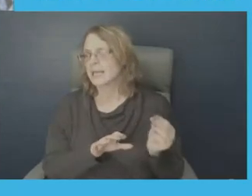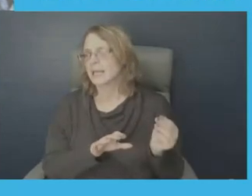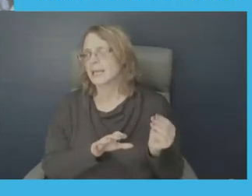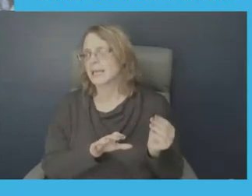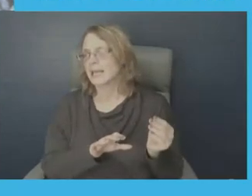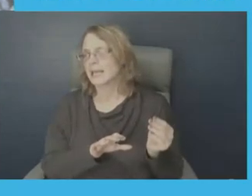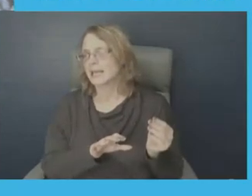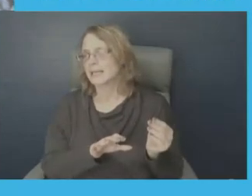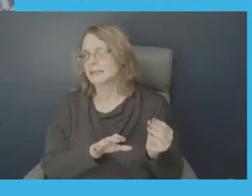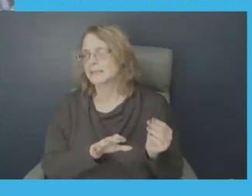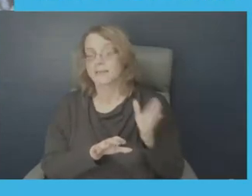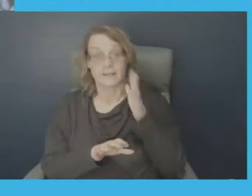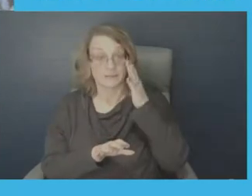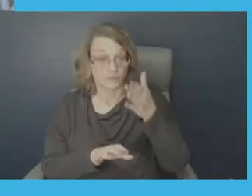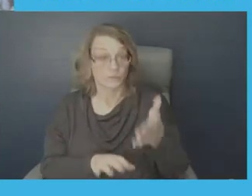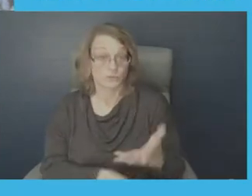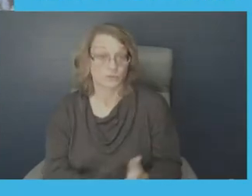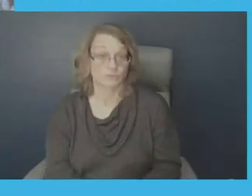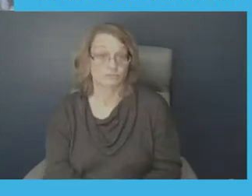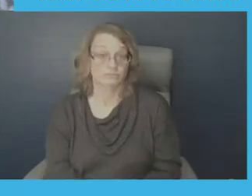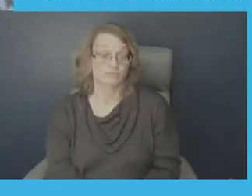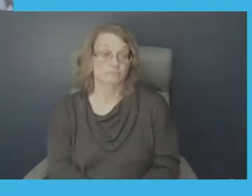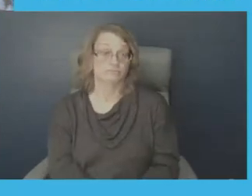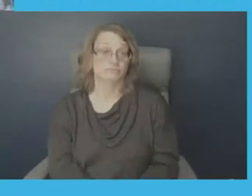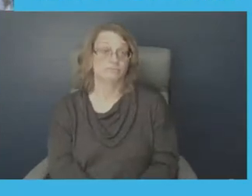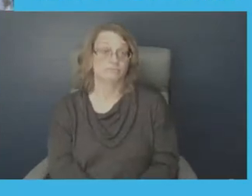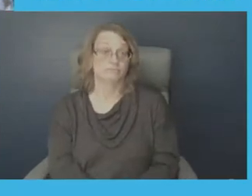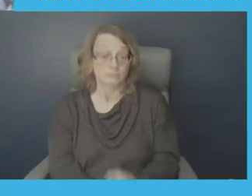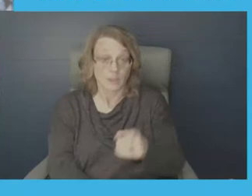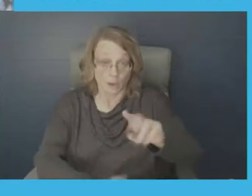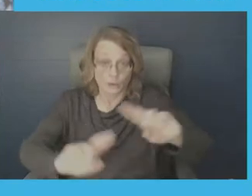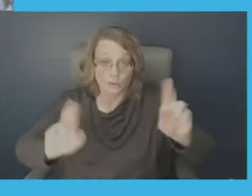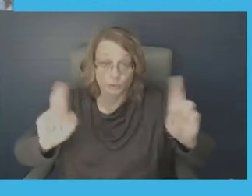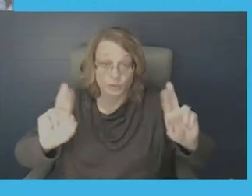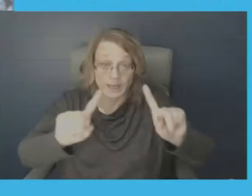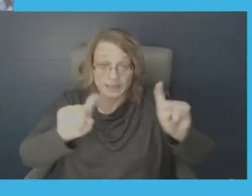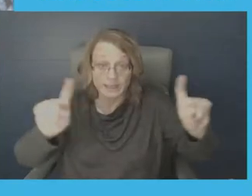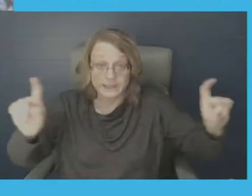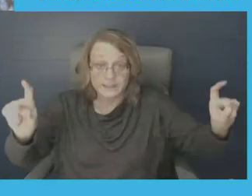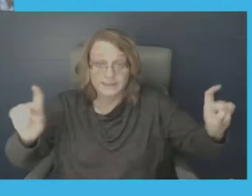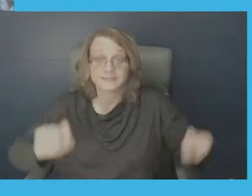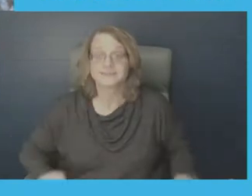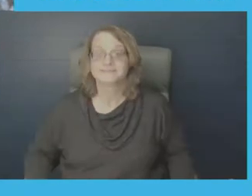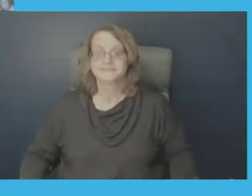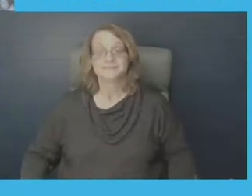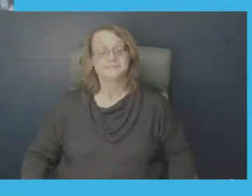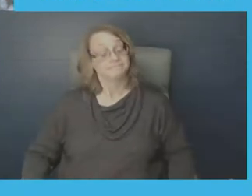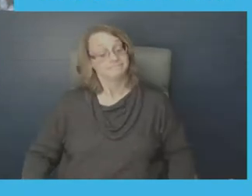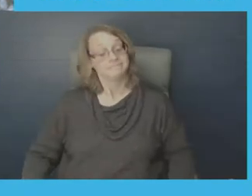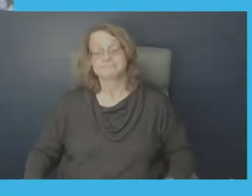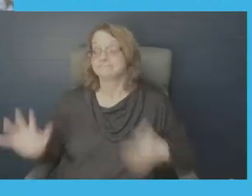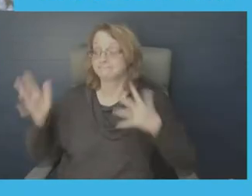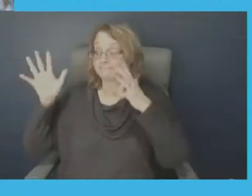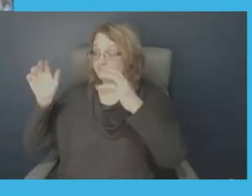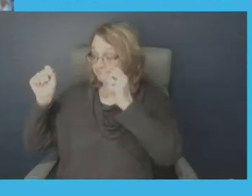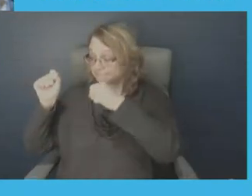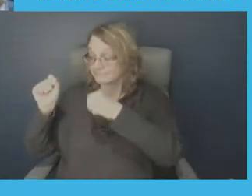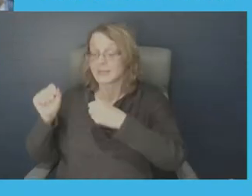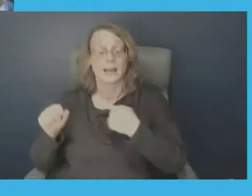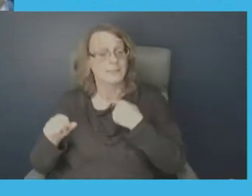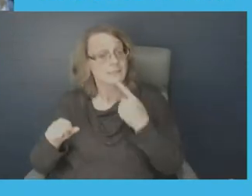We've got to stand up for workers, and we've got to stand up for the future. Are you